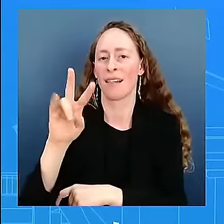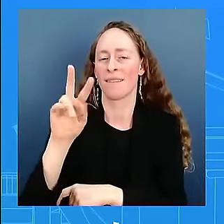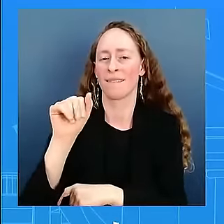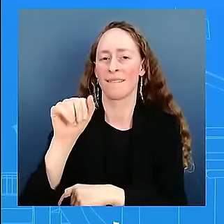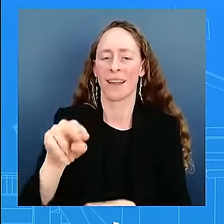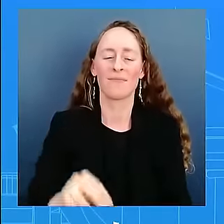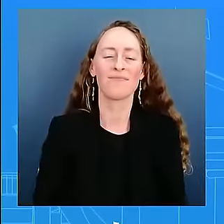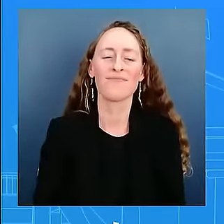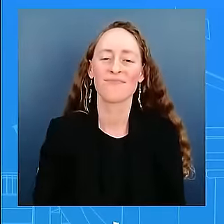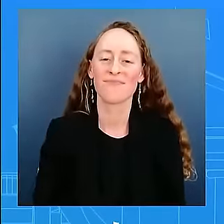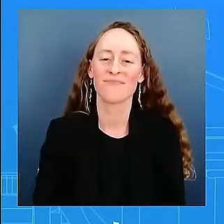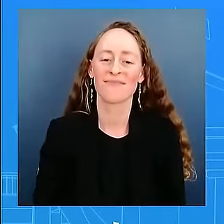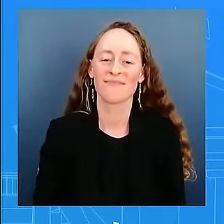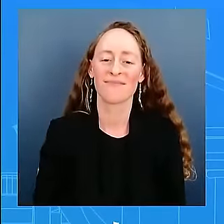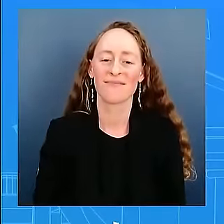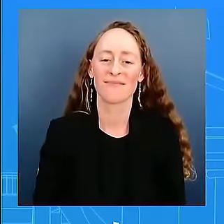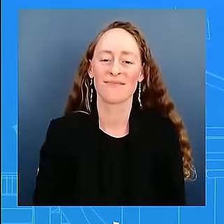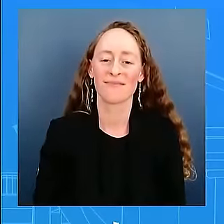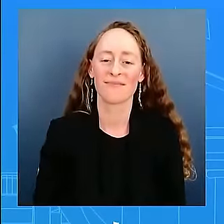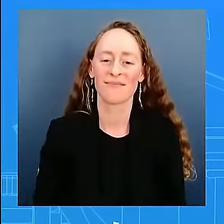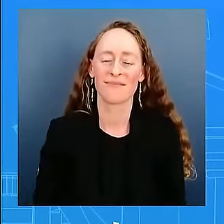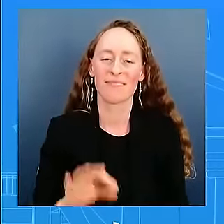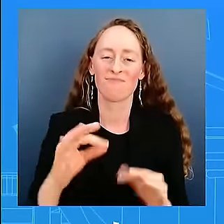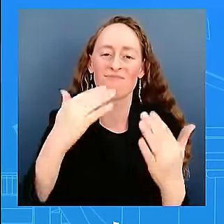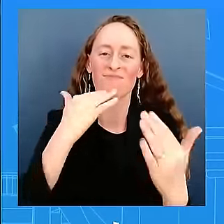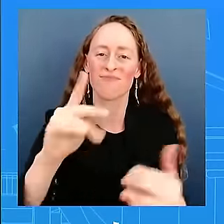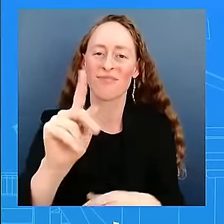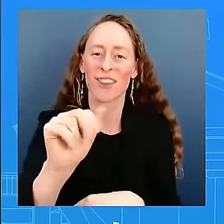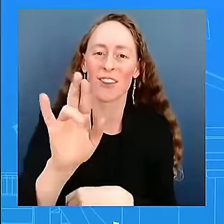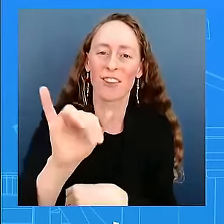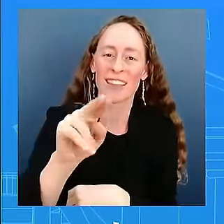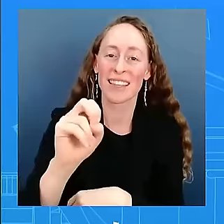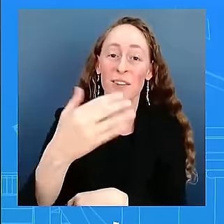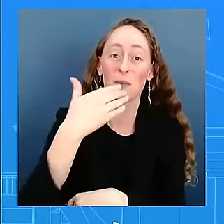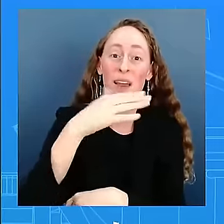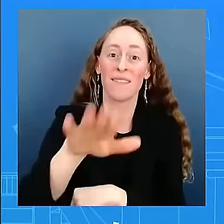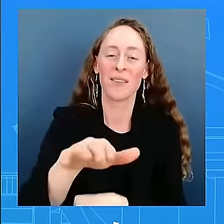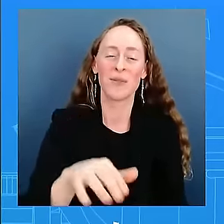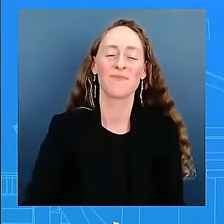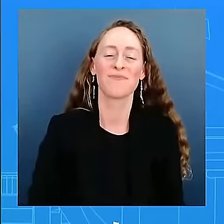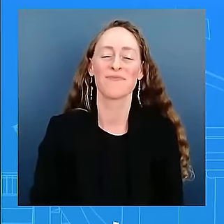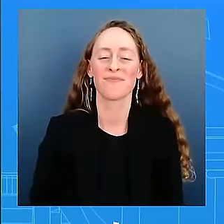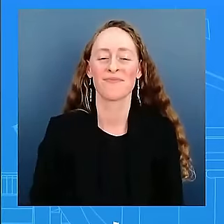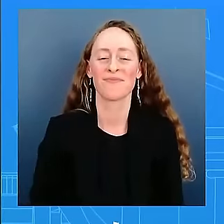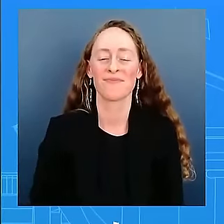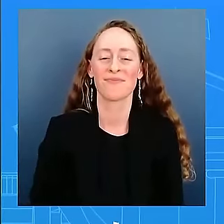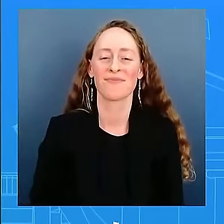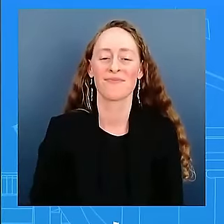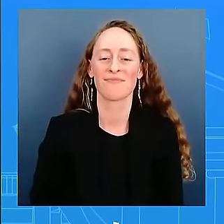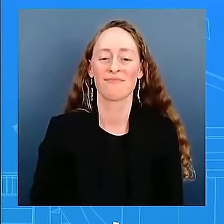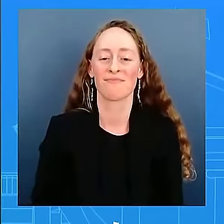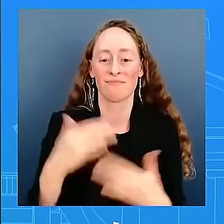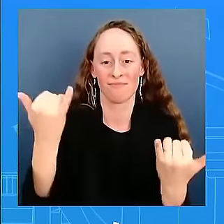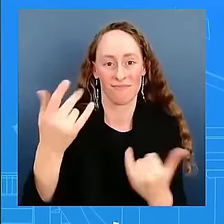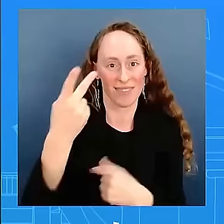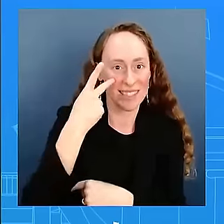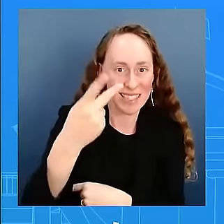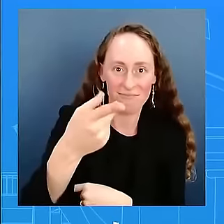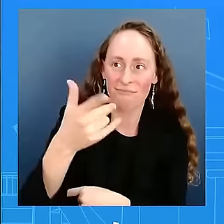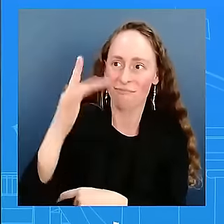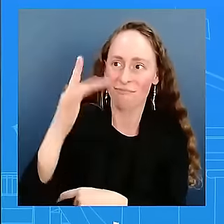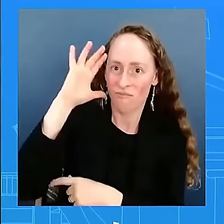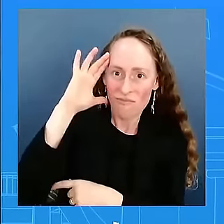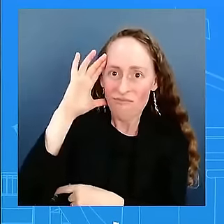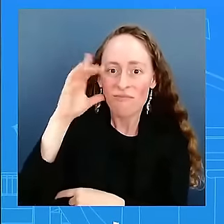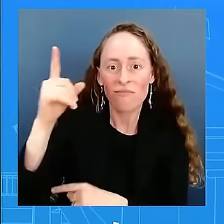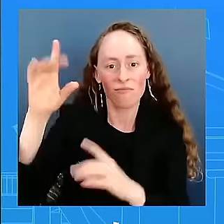Thank you, Karine, and good afternoon, everyone. Today, as you've seen and heard from the President and from Karine, we've completed one of the largest and